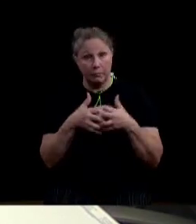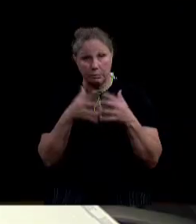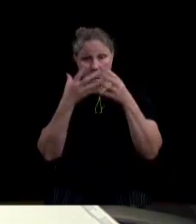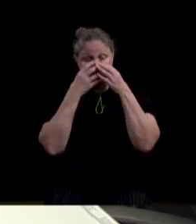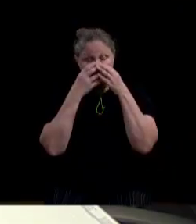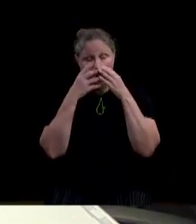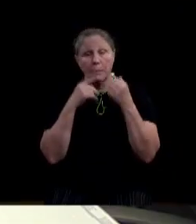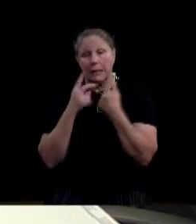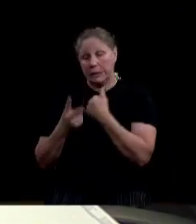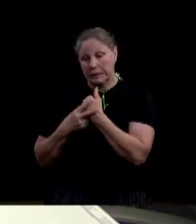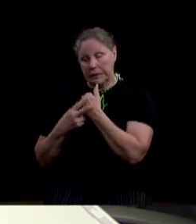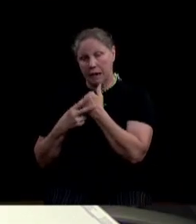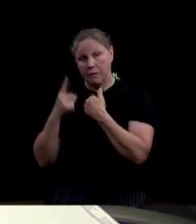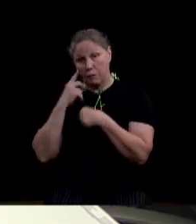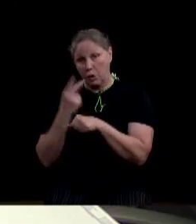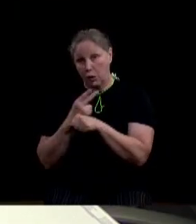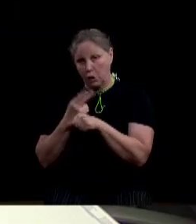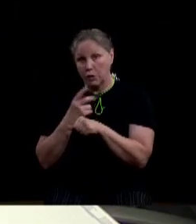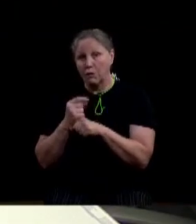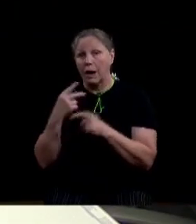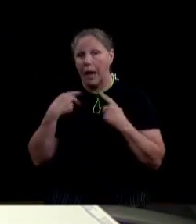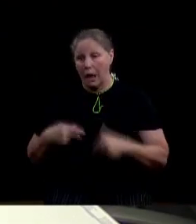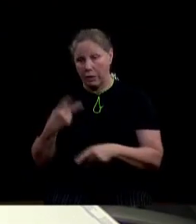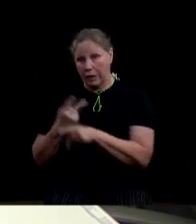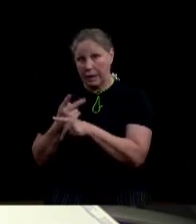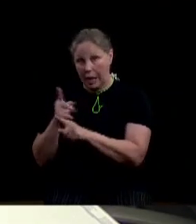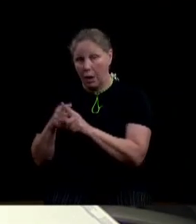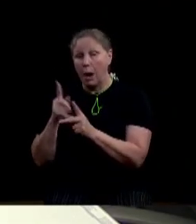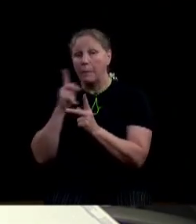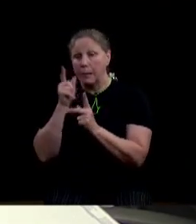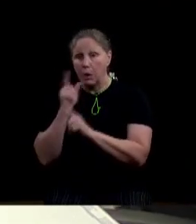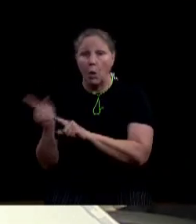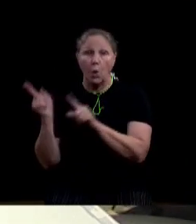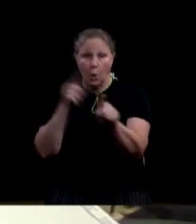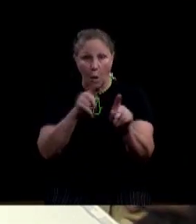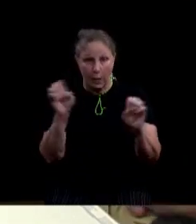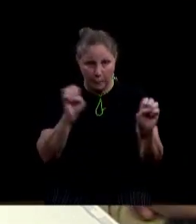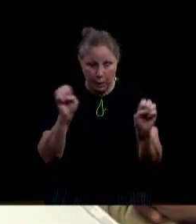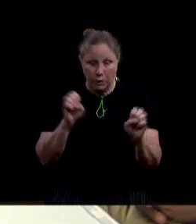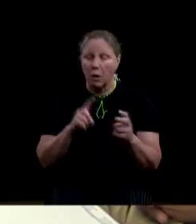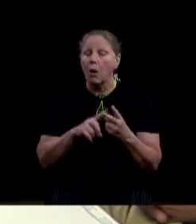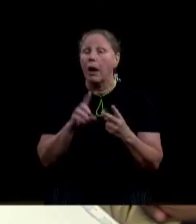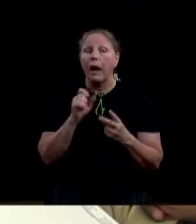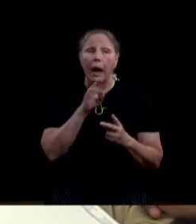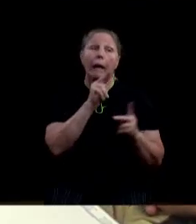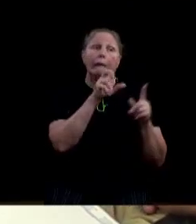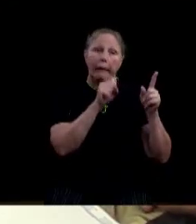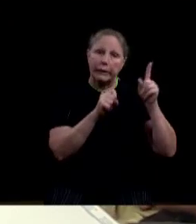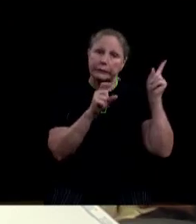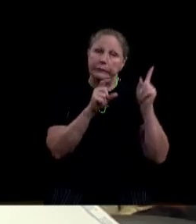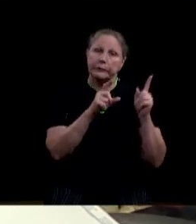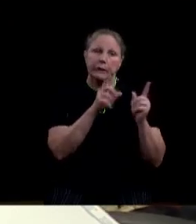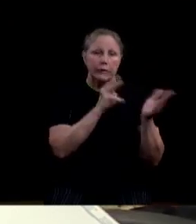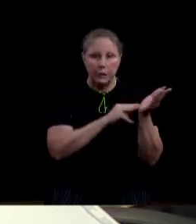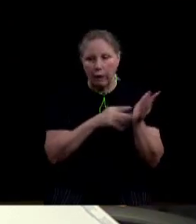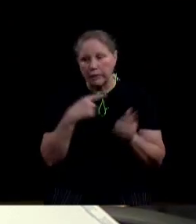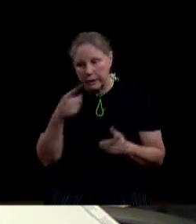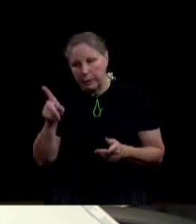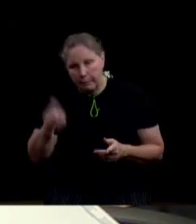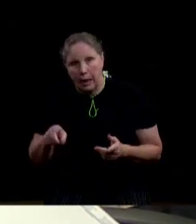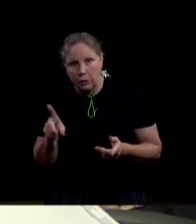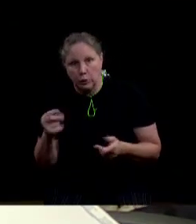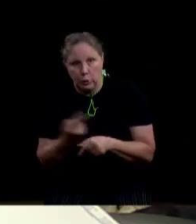and first responders unless by the recommendation of a physician per CDC guidelines. MCMS